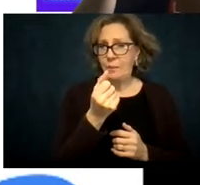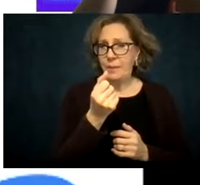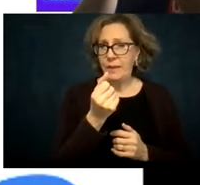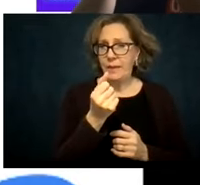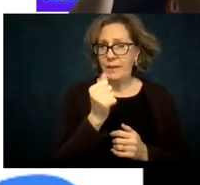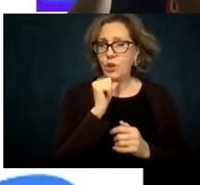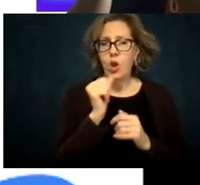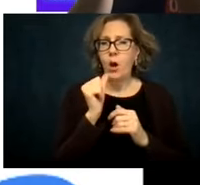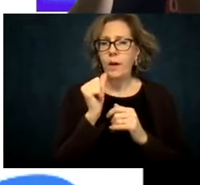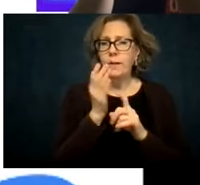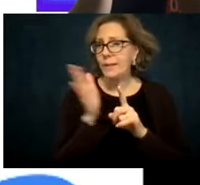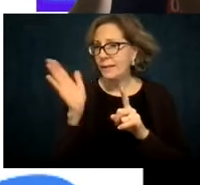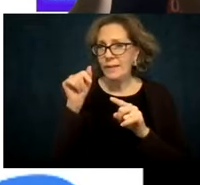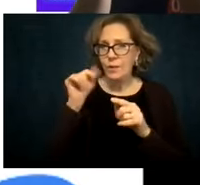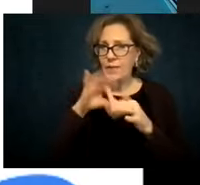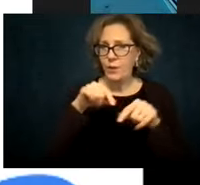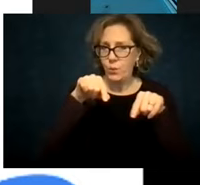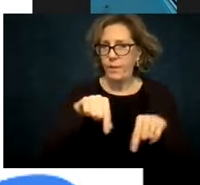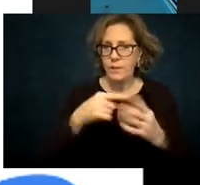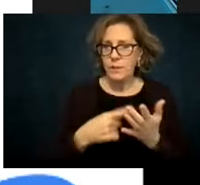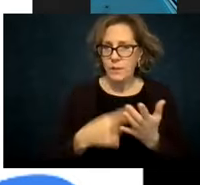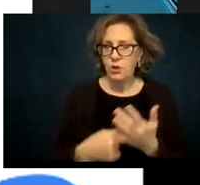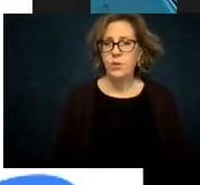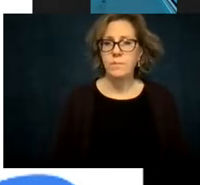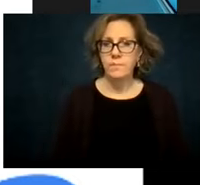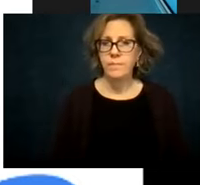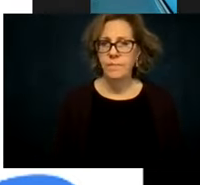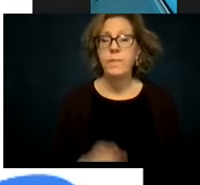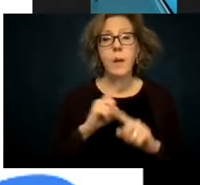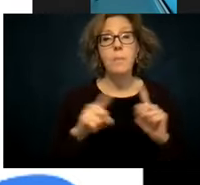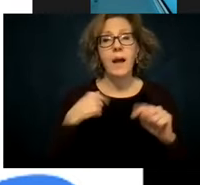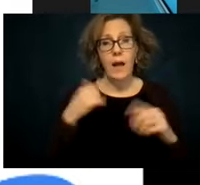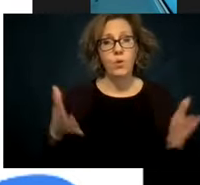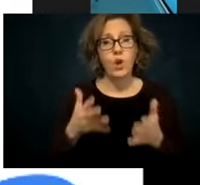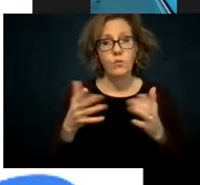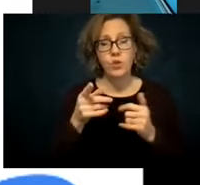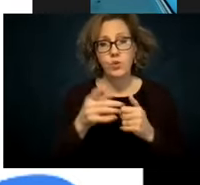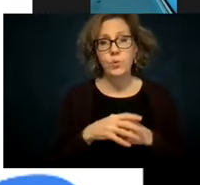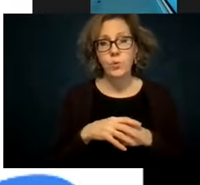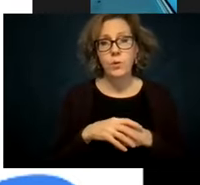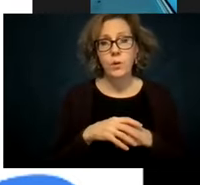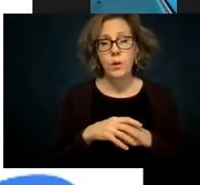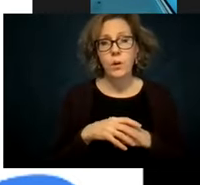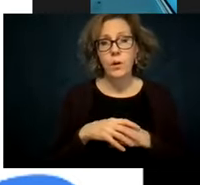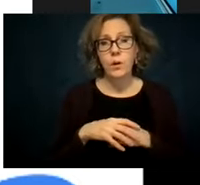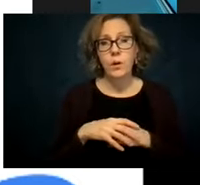what we're talking about in this discussion. Okay. But I would encourage you to